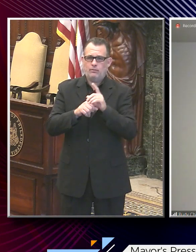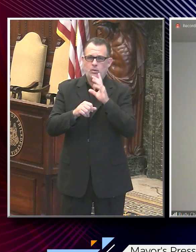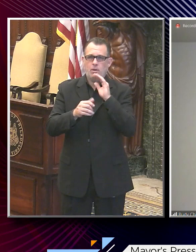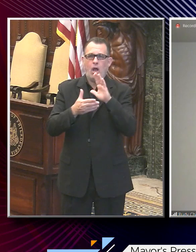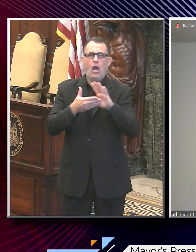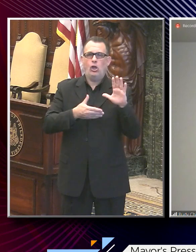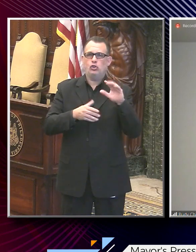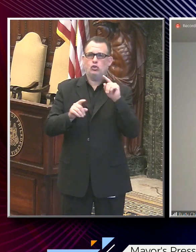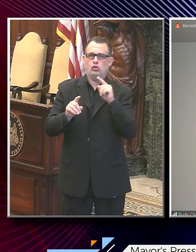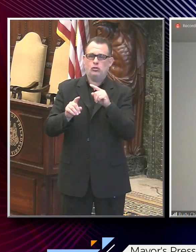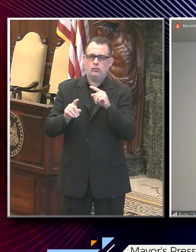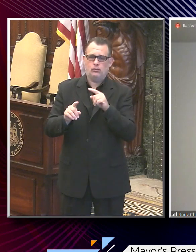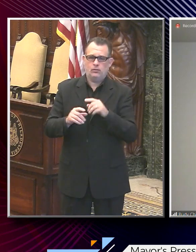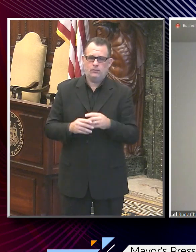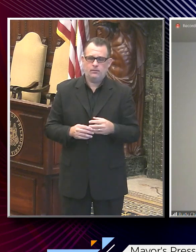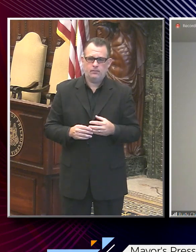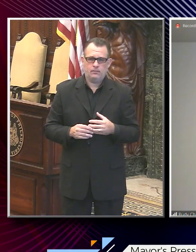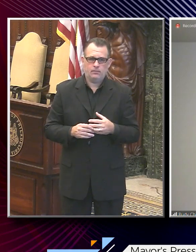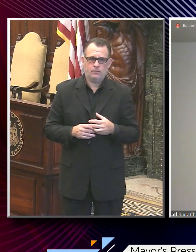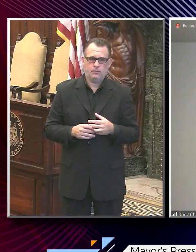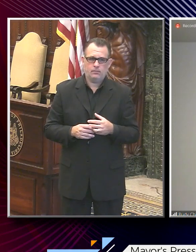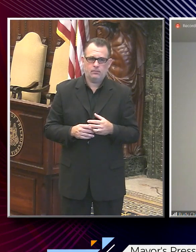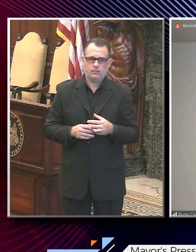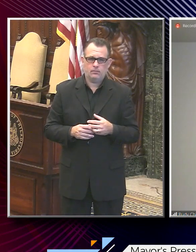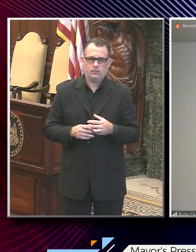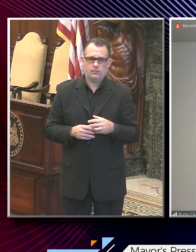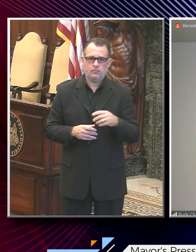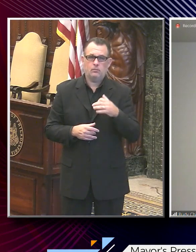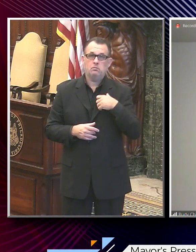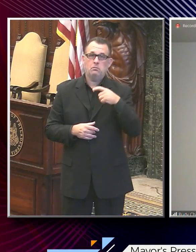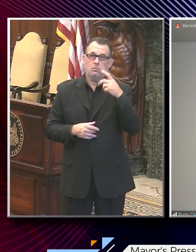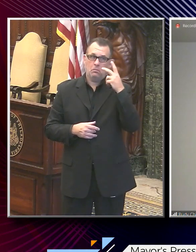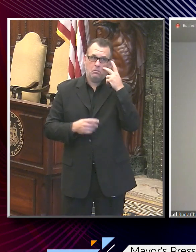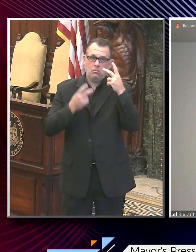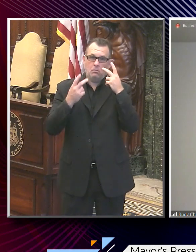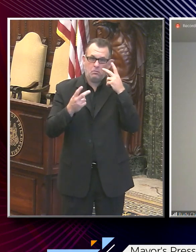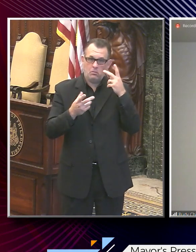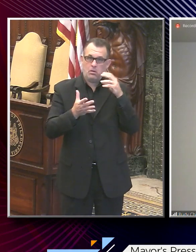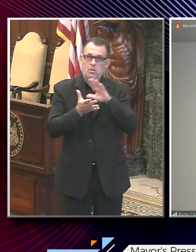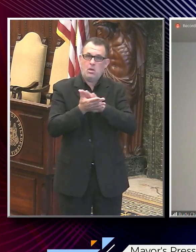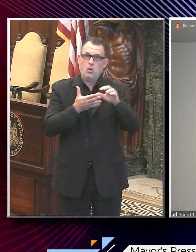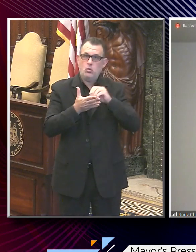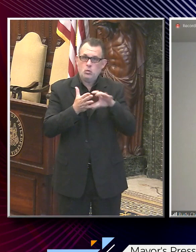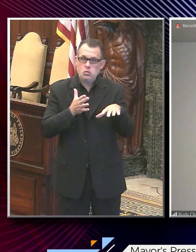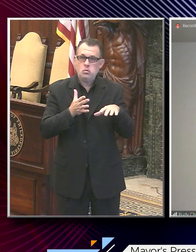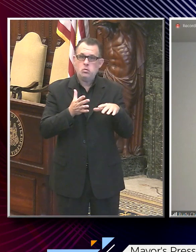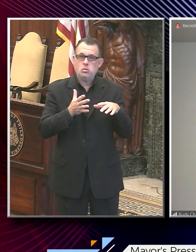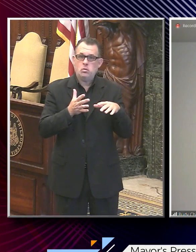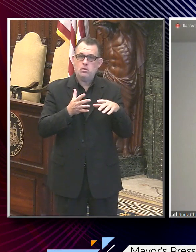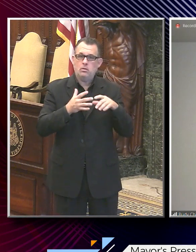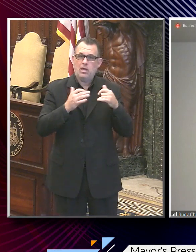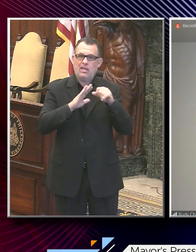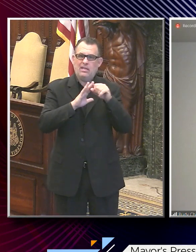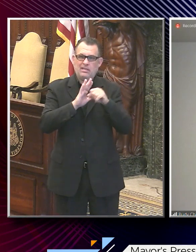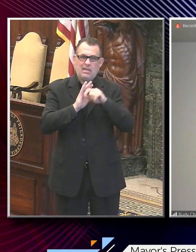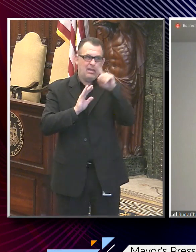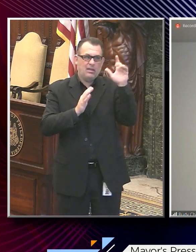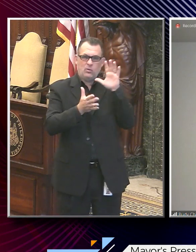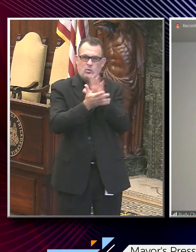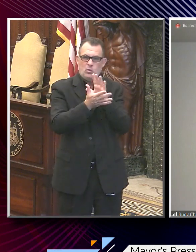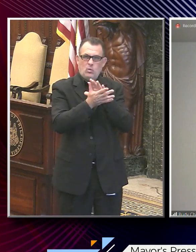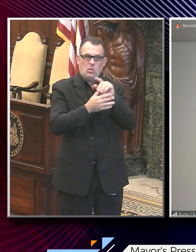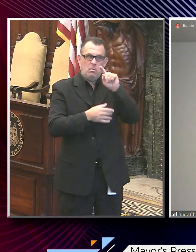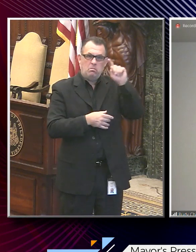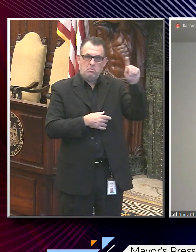So, you know, we've seen college students in other states, you know, become infected